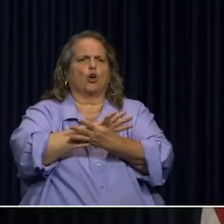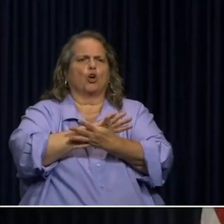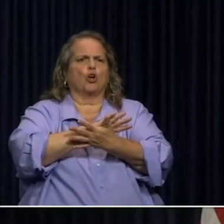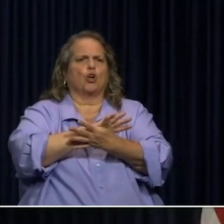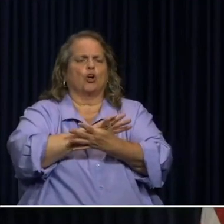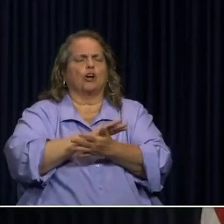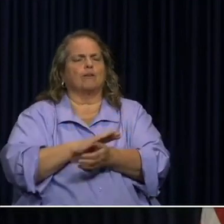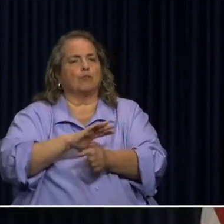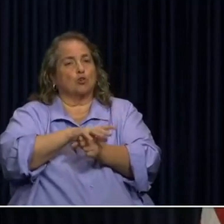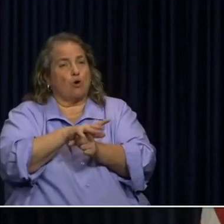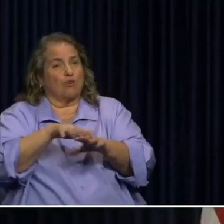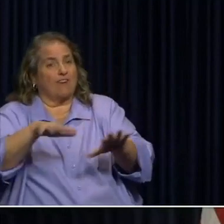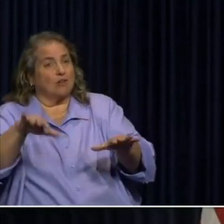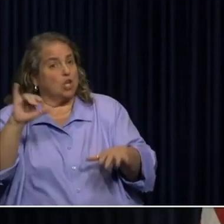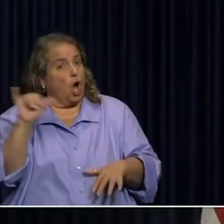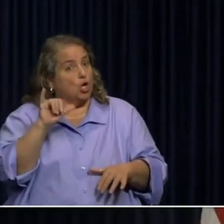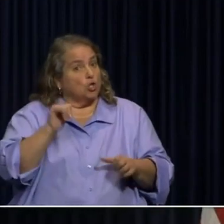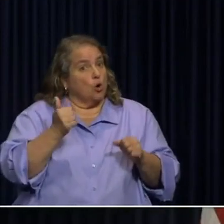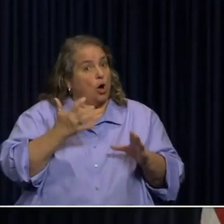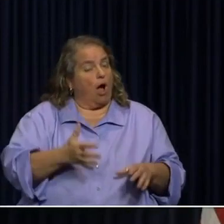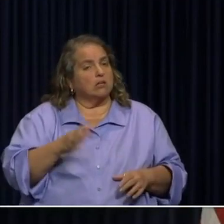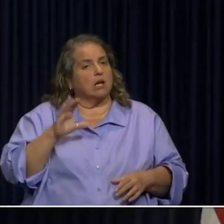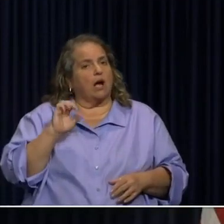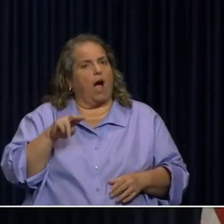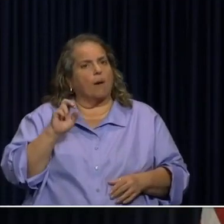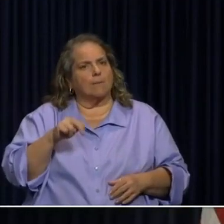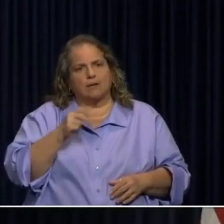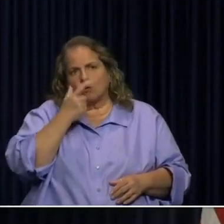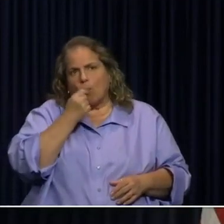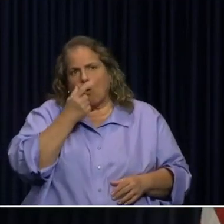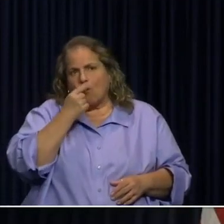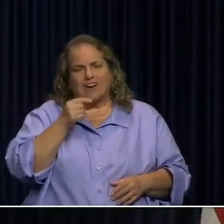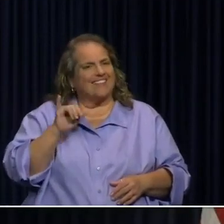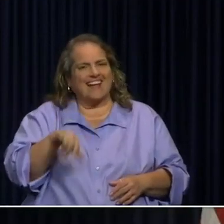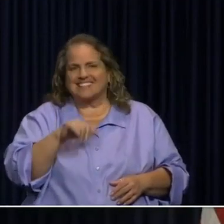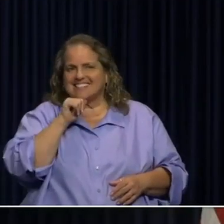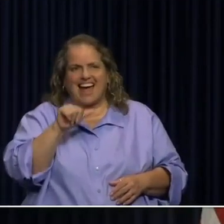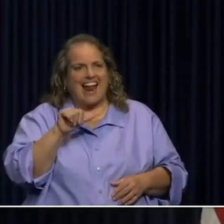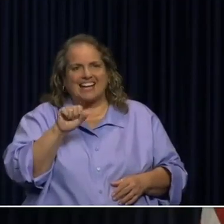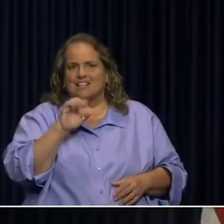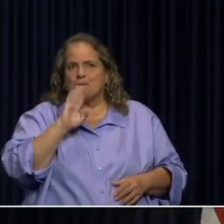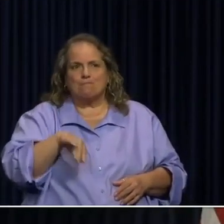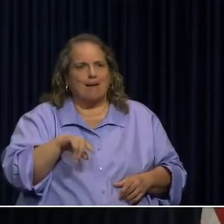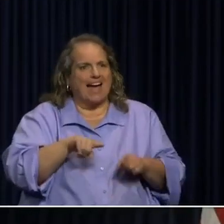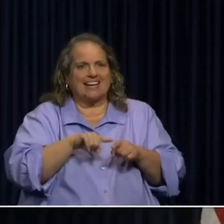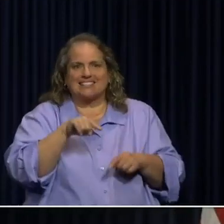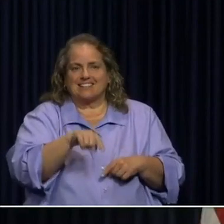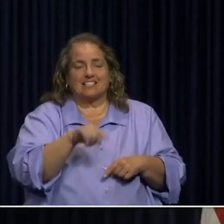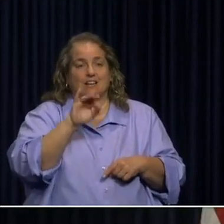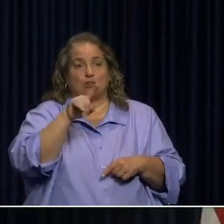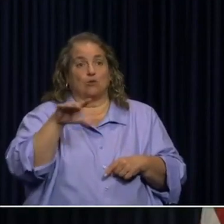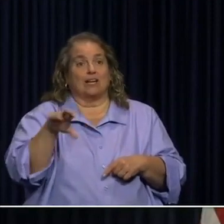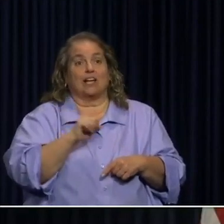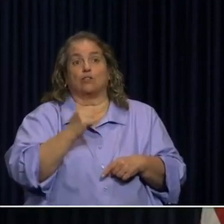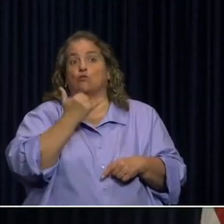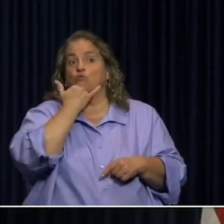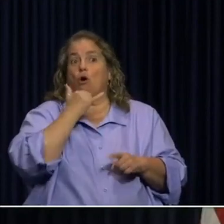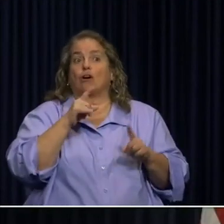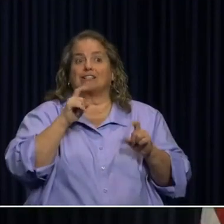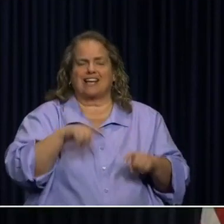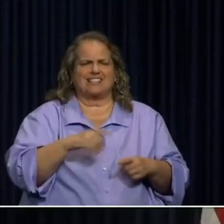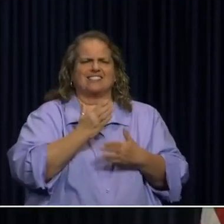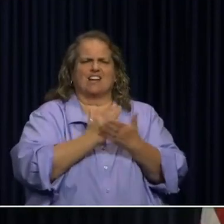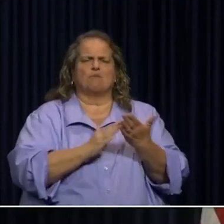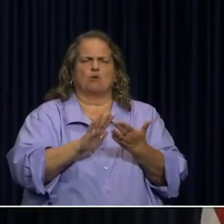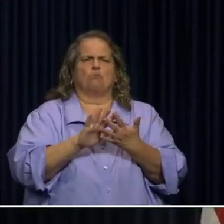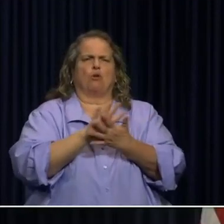also cause the common cold, and they're not bad like this one is. And so if you get the wrong test, some of them blur IgM and